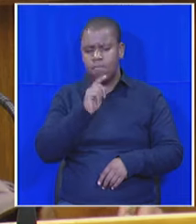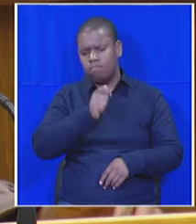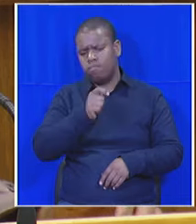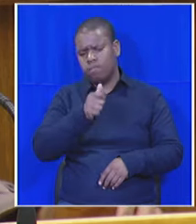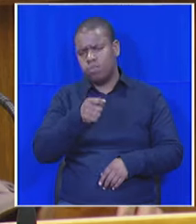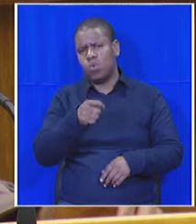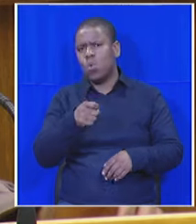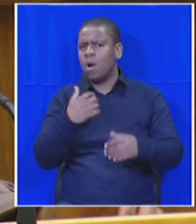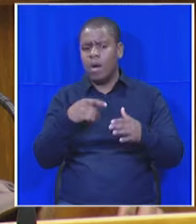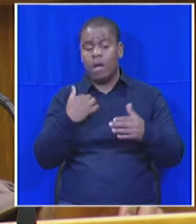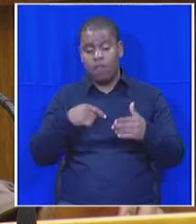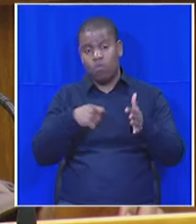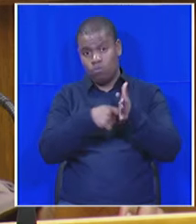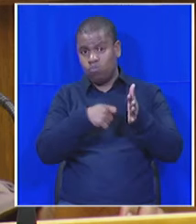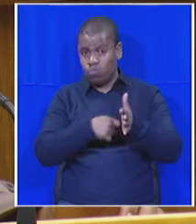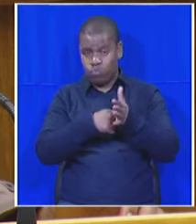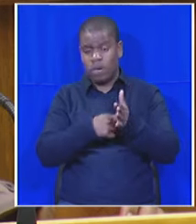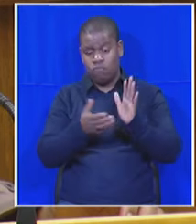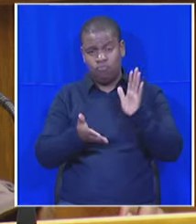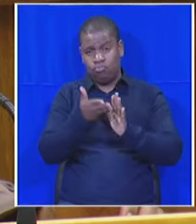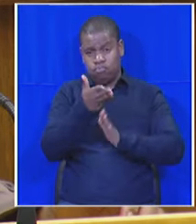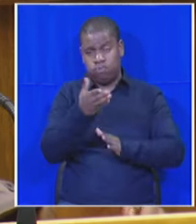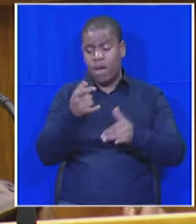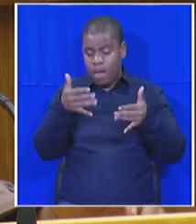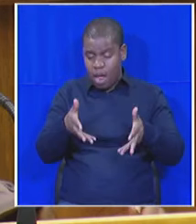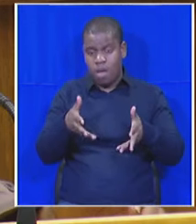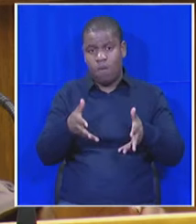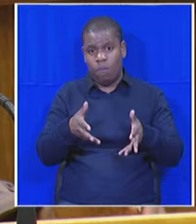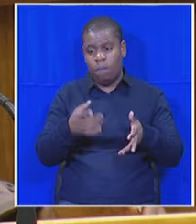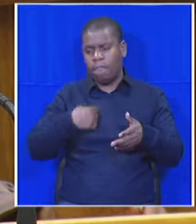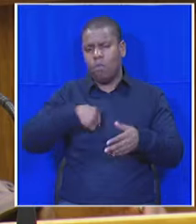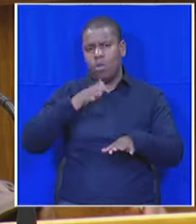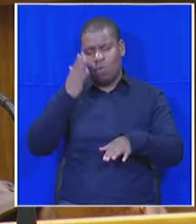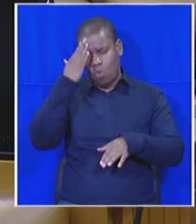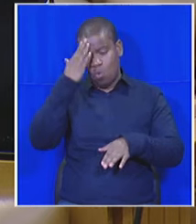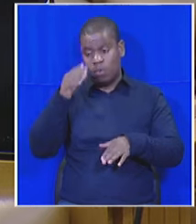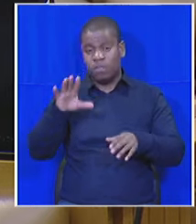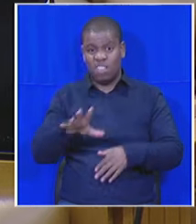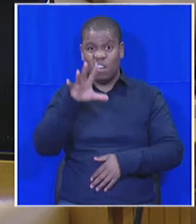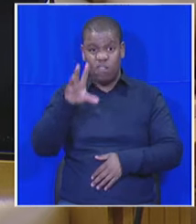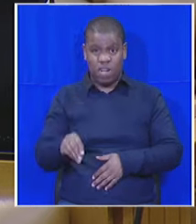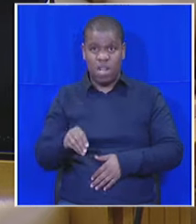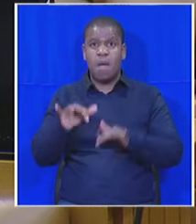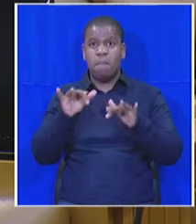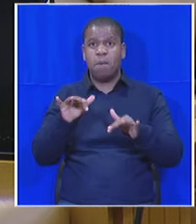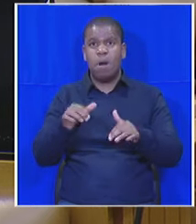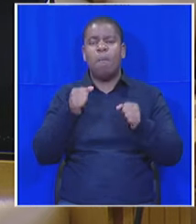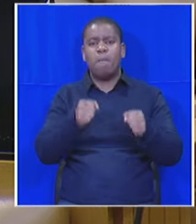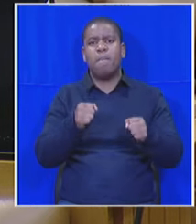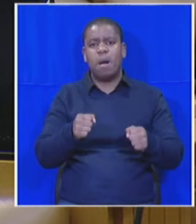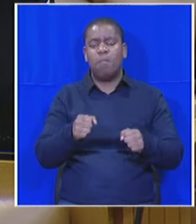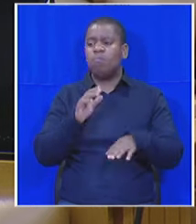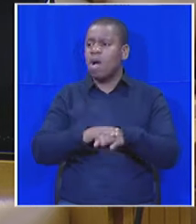rising as I speak. Honourable members, please. And we know South Africa may need to import